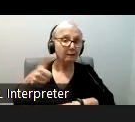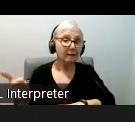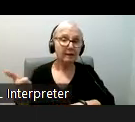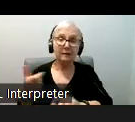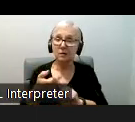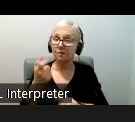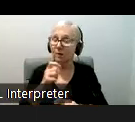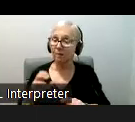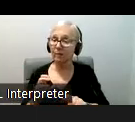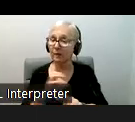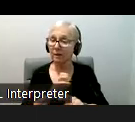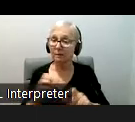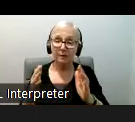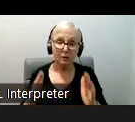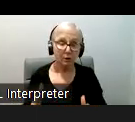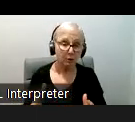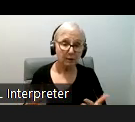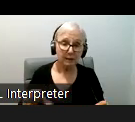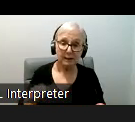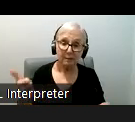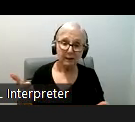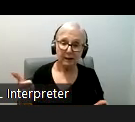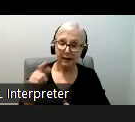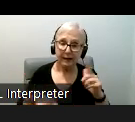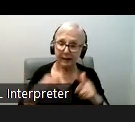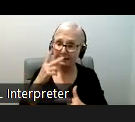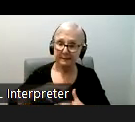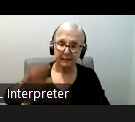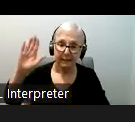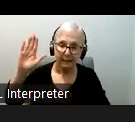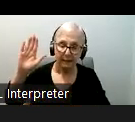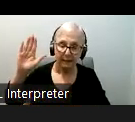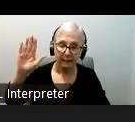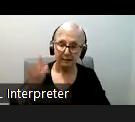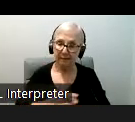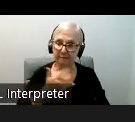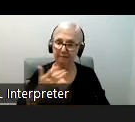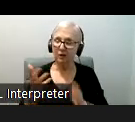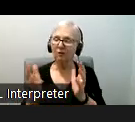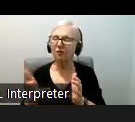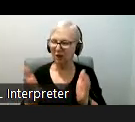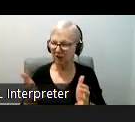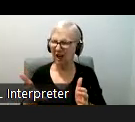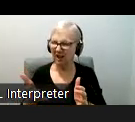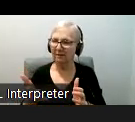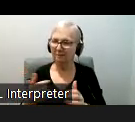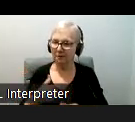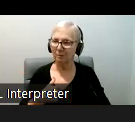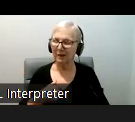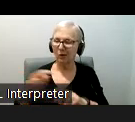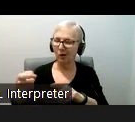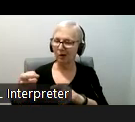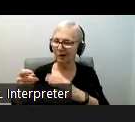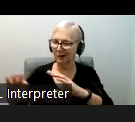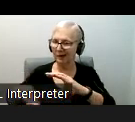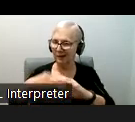the commissioner or anybody else? I don't know. I can't see hands, so. Well, feel free to chat me in the chat or call or email